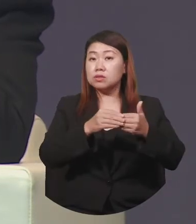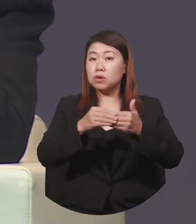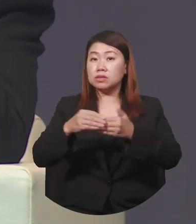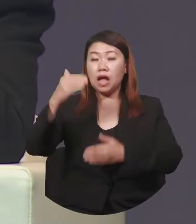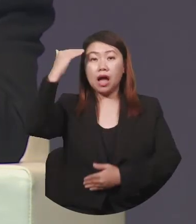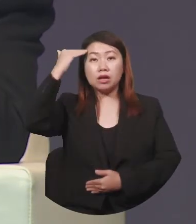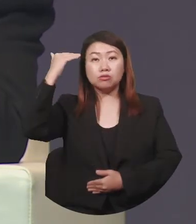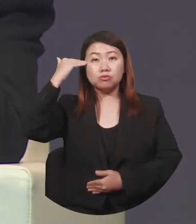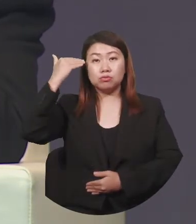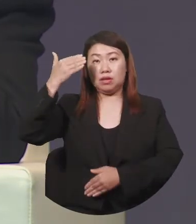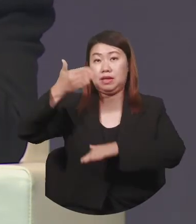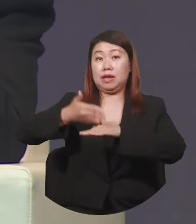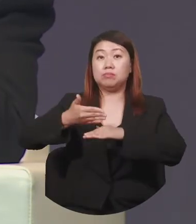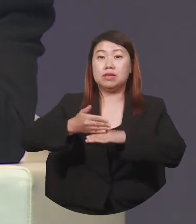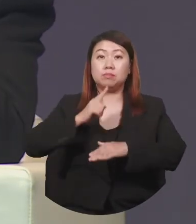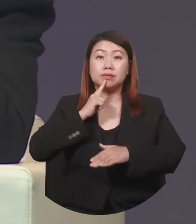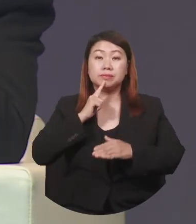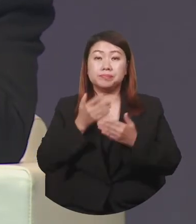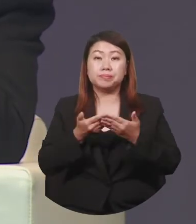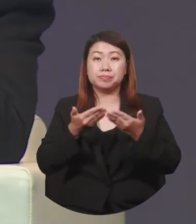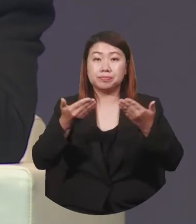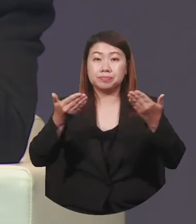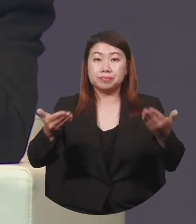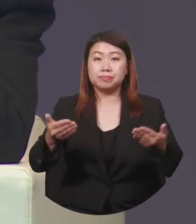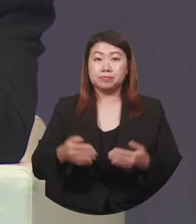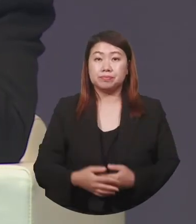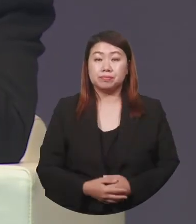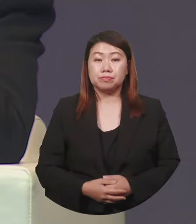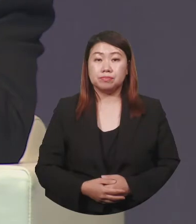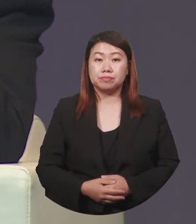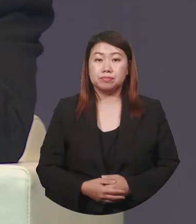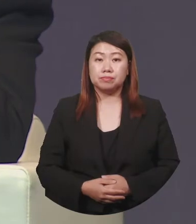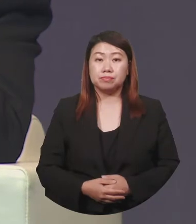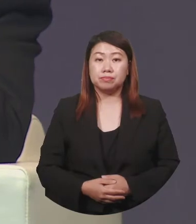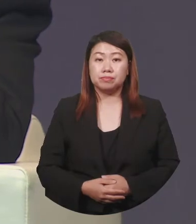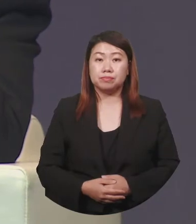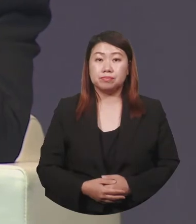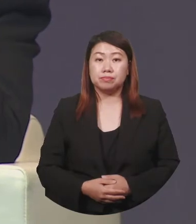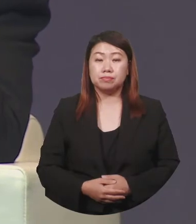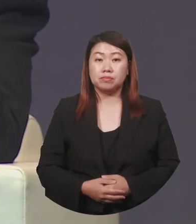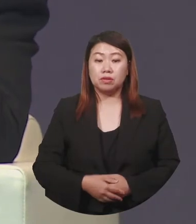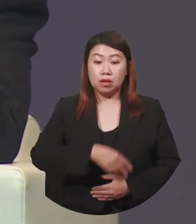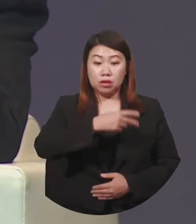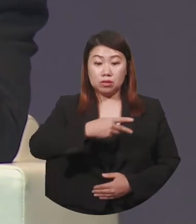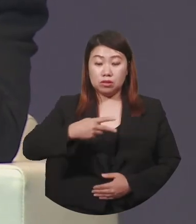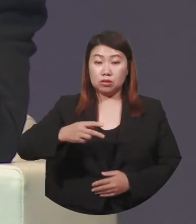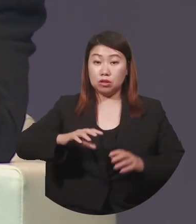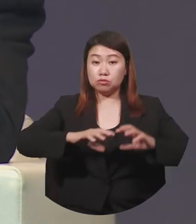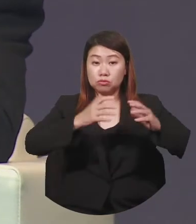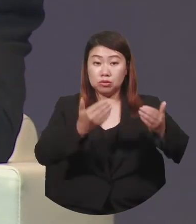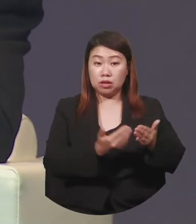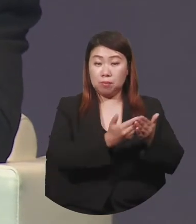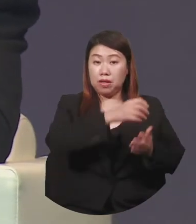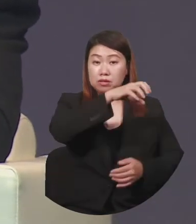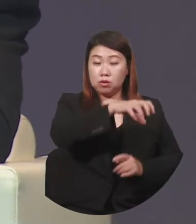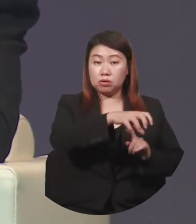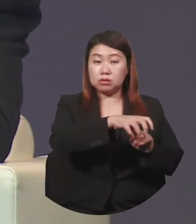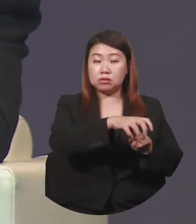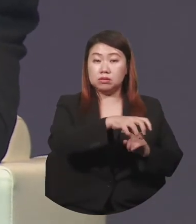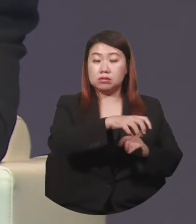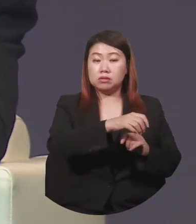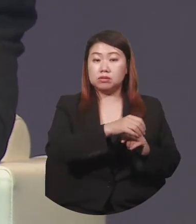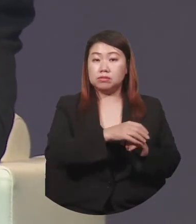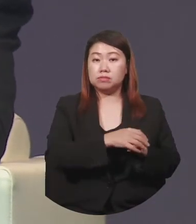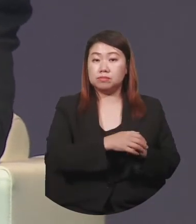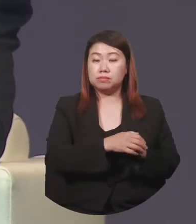to the cooperation. So let's make cooperation much deeper